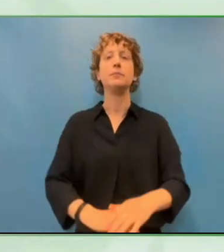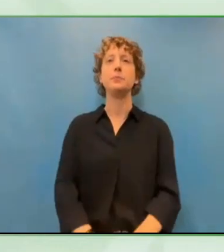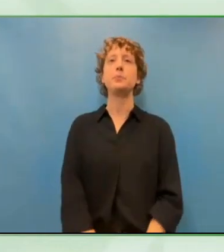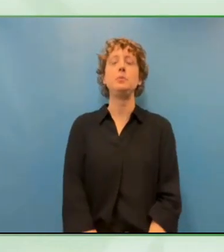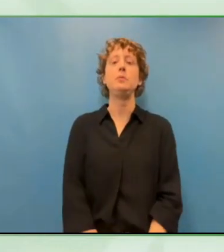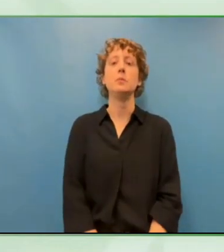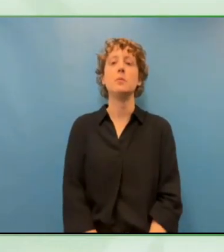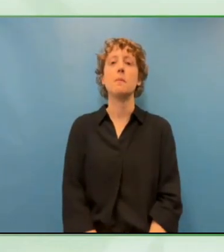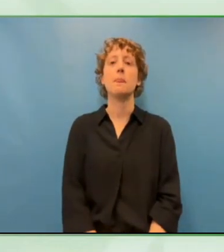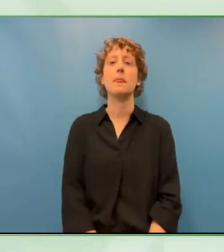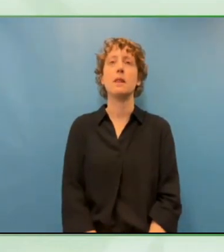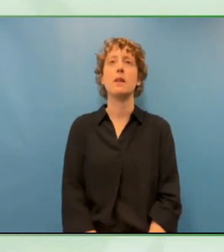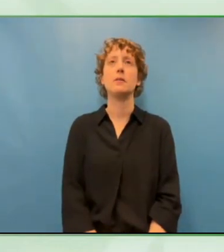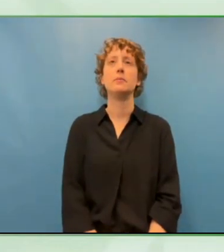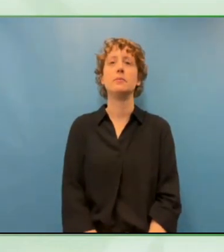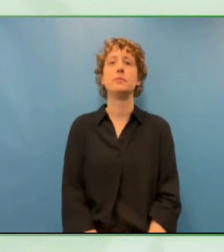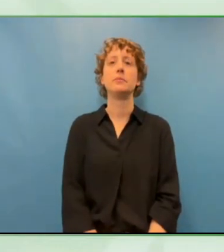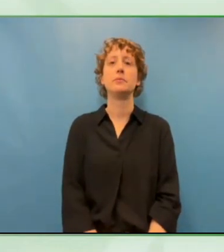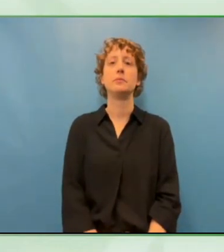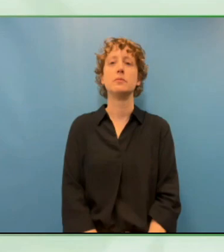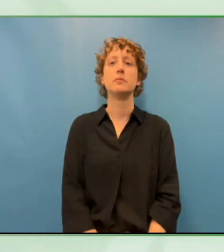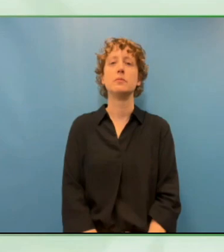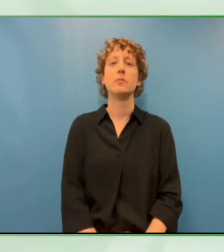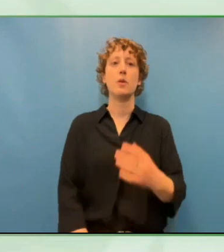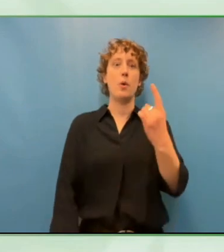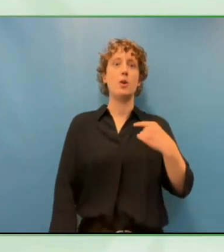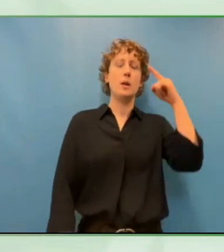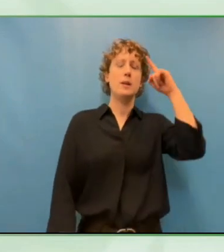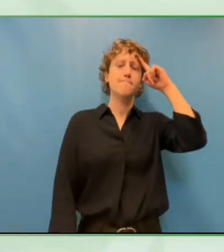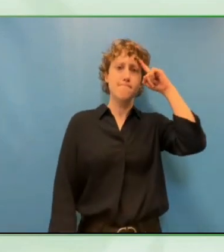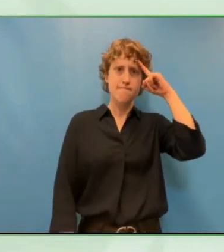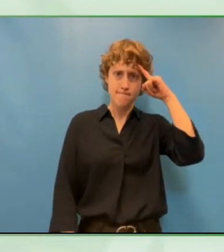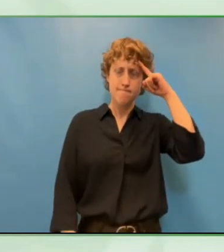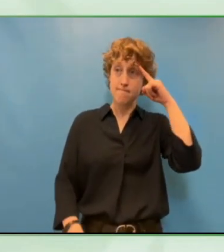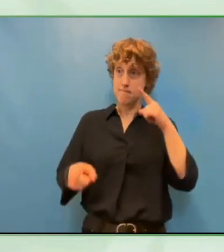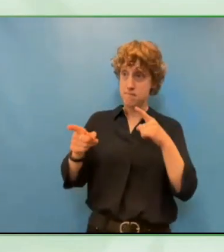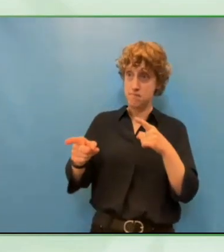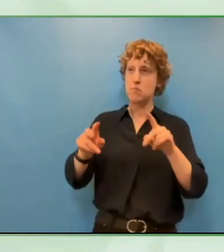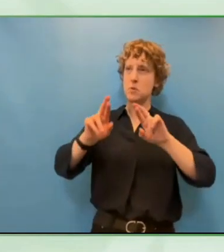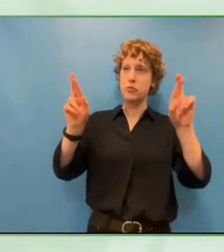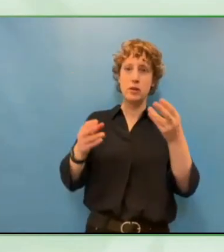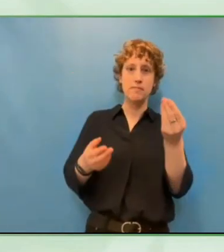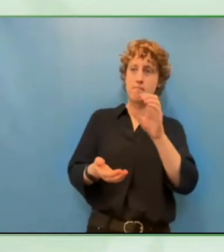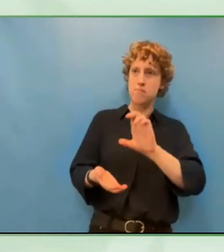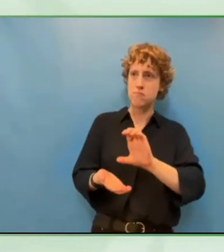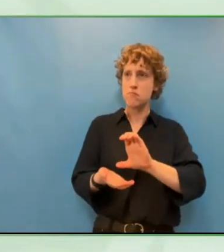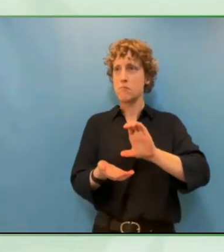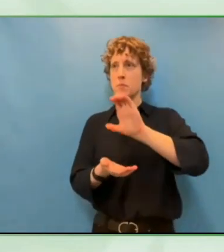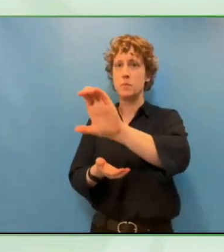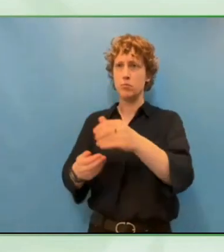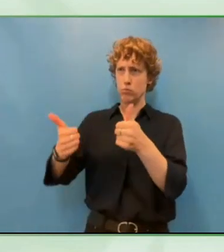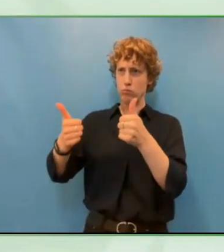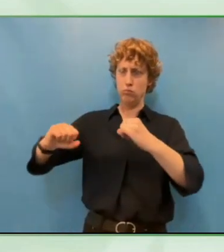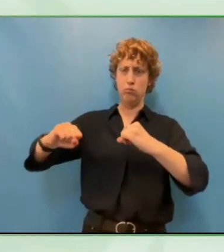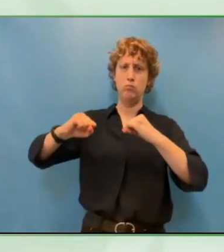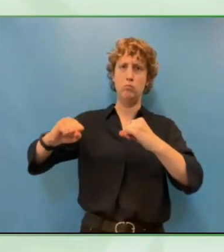really believe in is if you are investing in a strong and good crisis response system, it's important